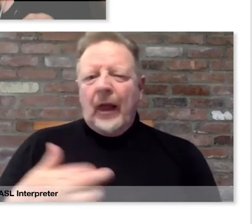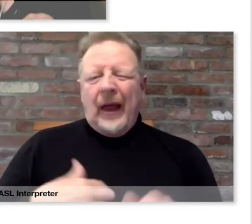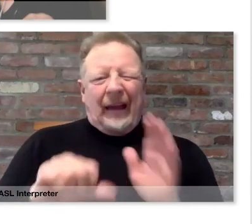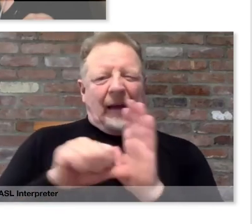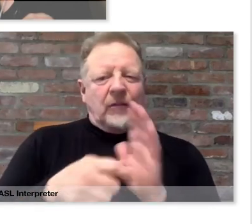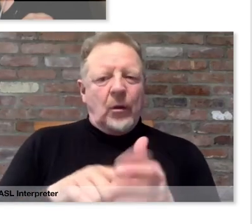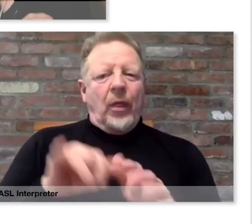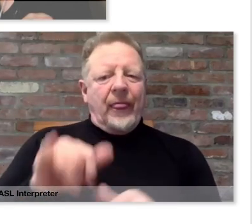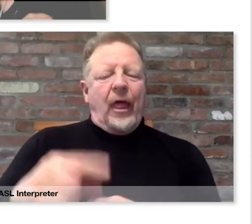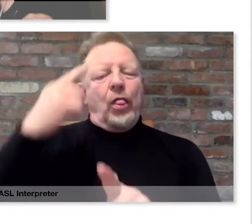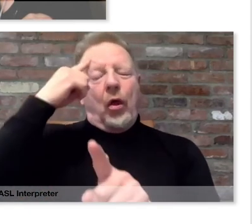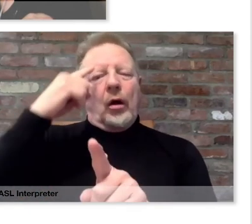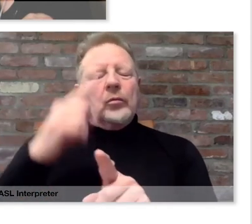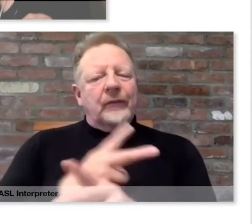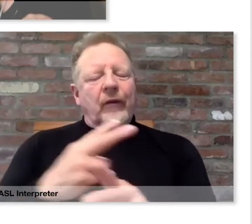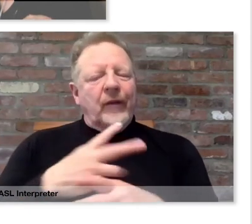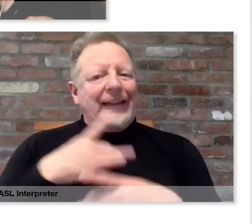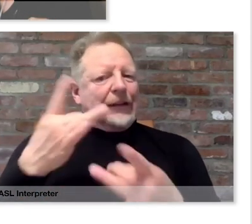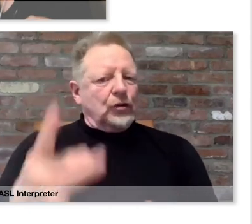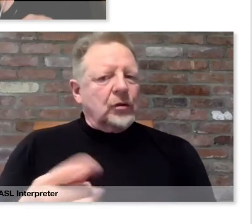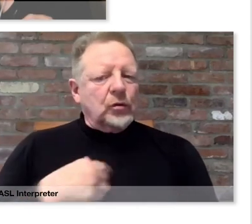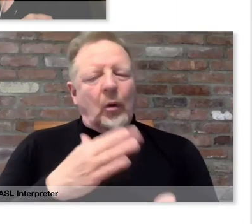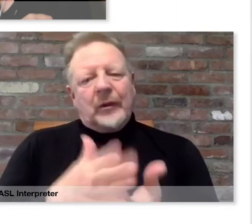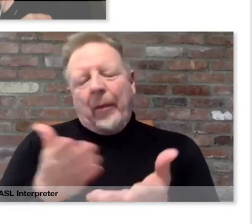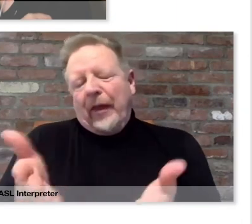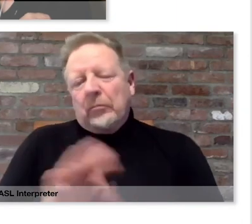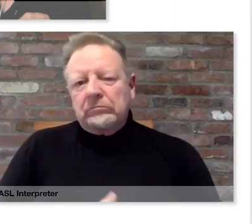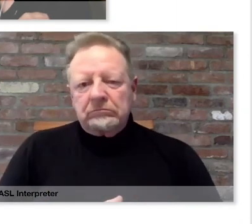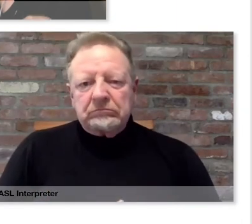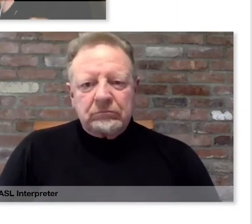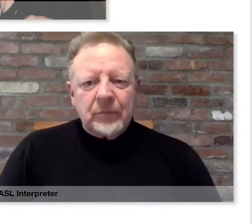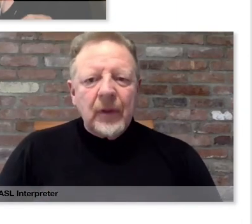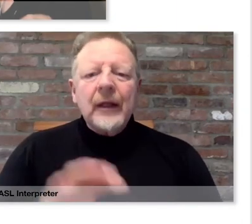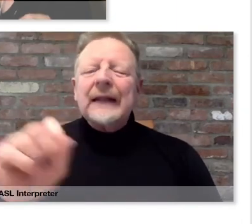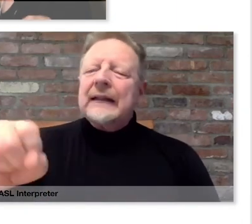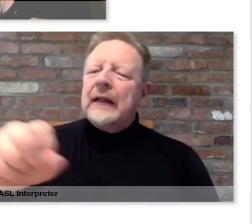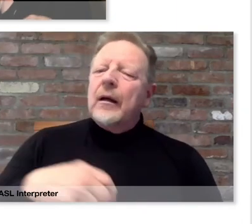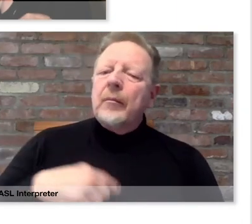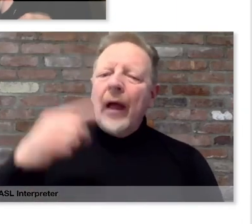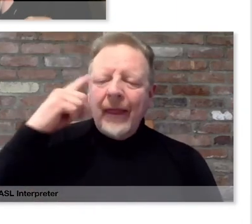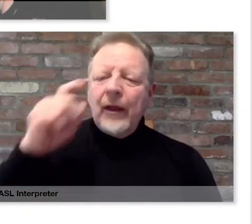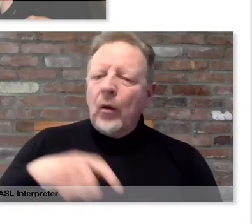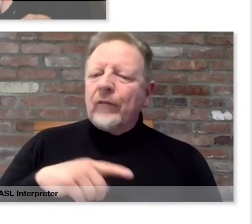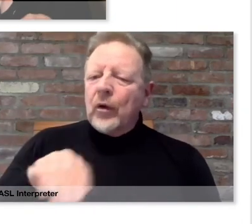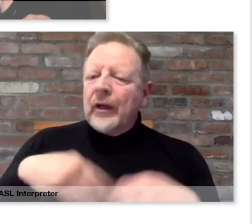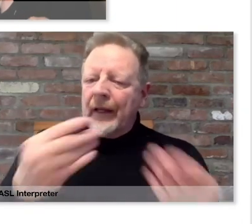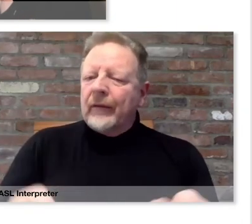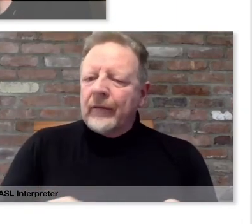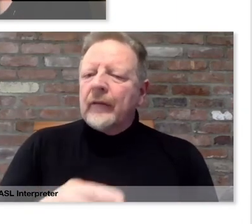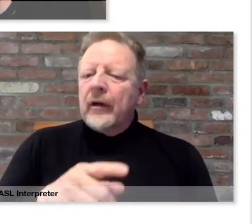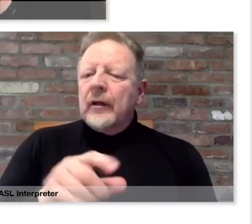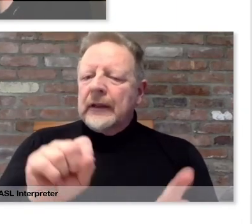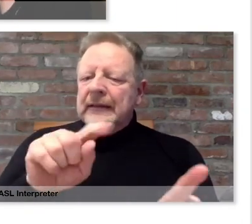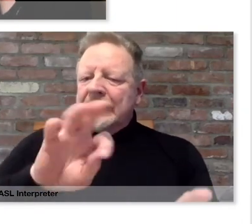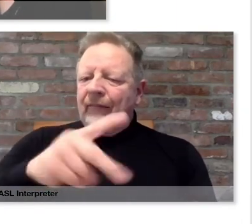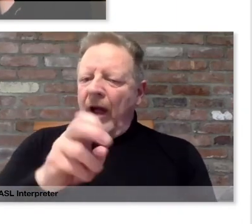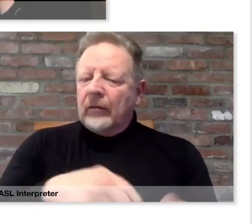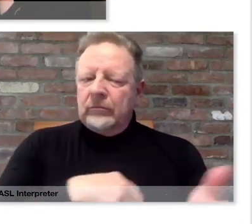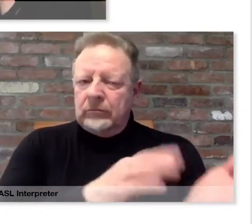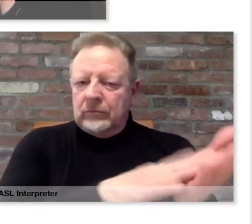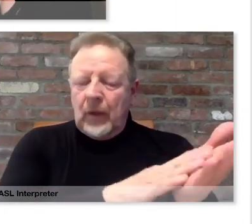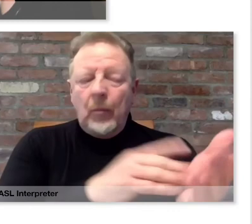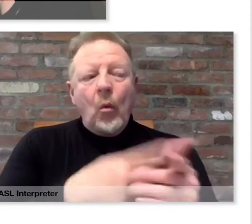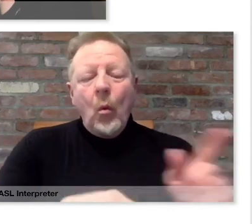thought really was interesting. I'll stop there. Yeah, but I think we have to give props to Stefan here, because I think what he did is